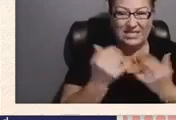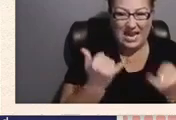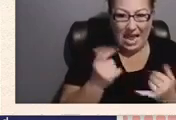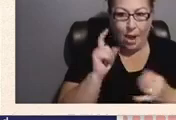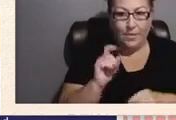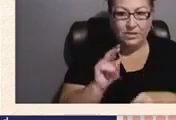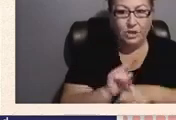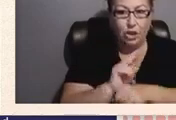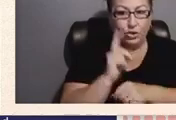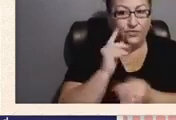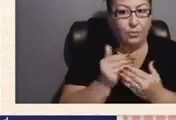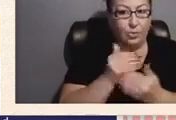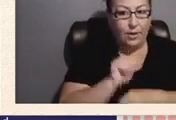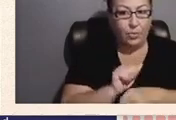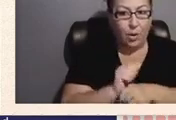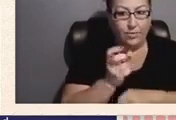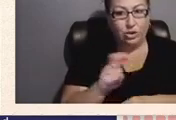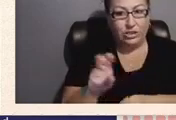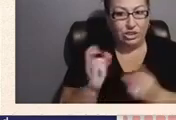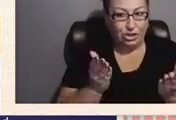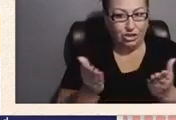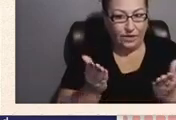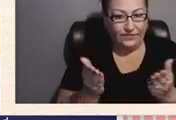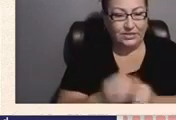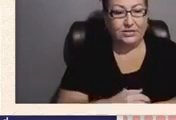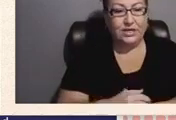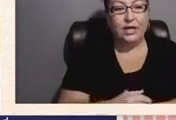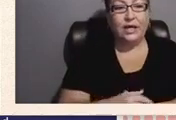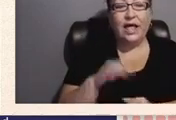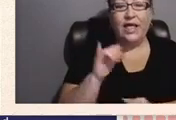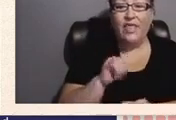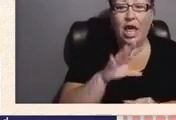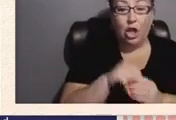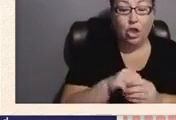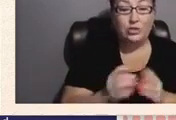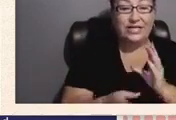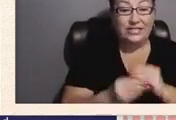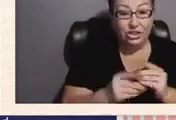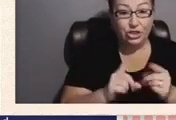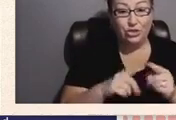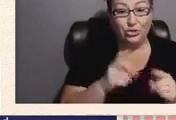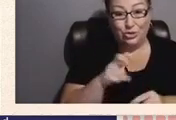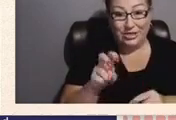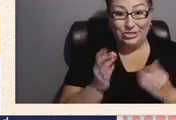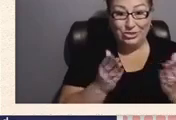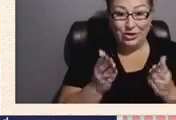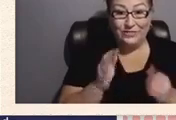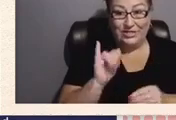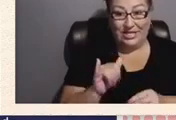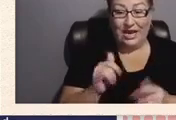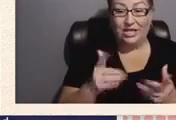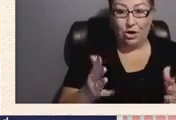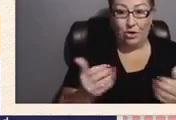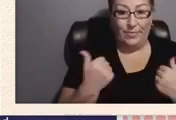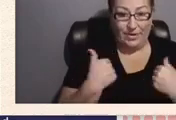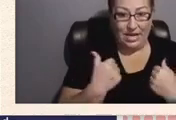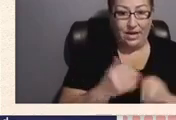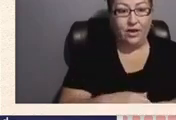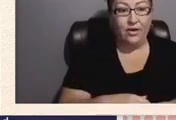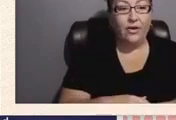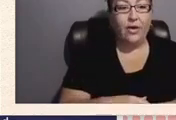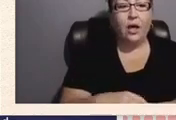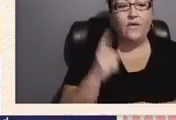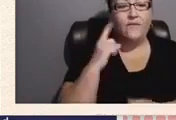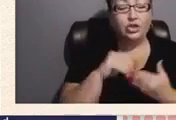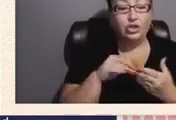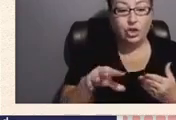pre-employment transition services. So this includes in addition to transition services which have been retained. So for students, the